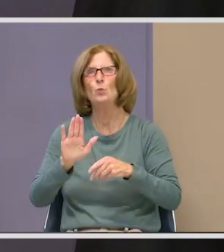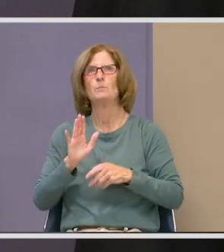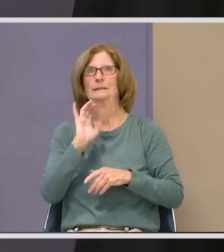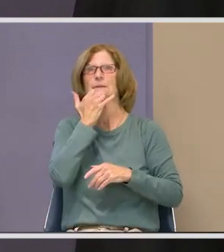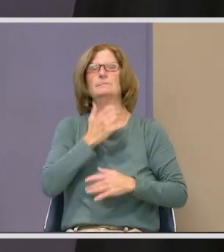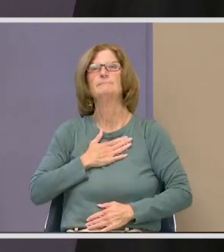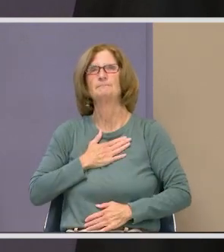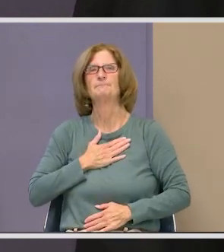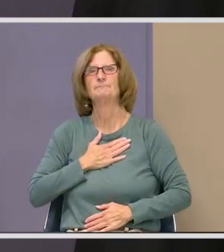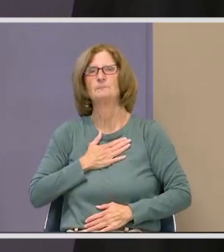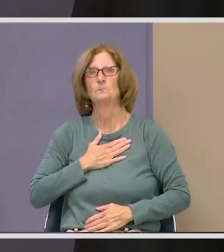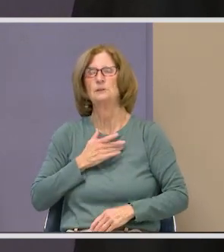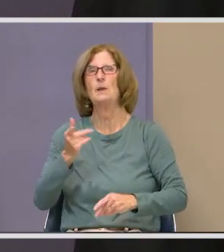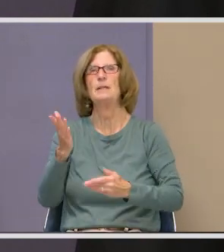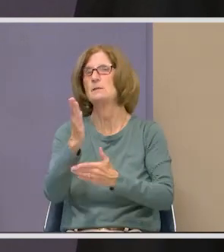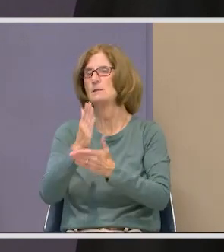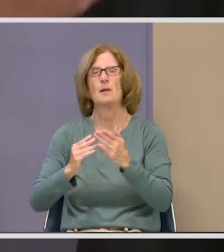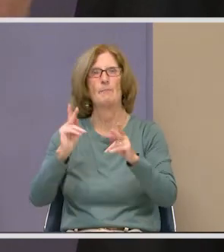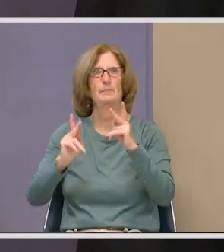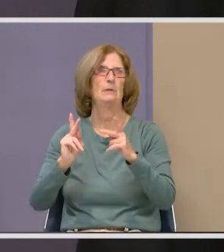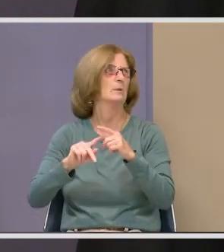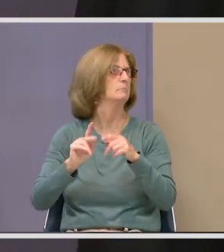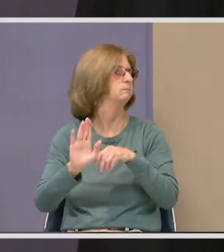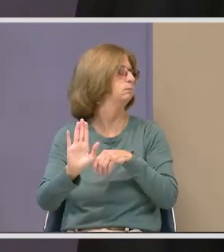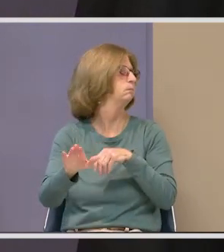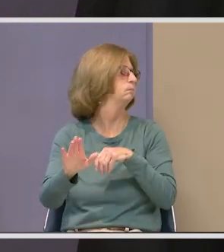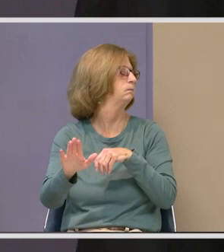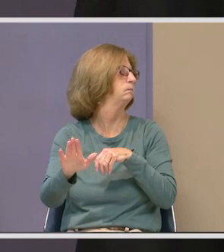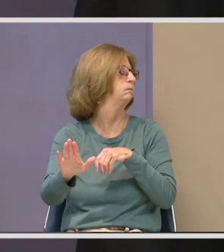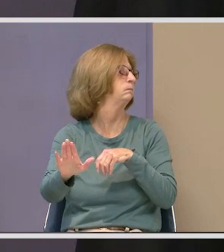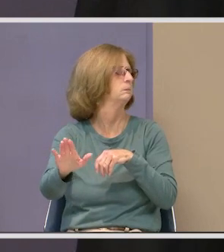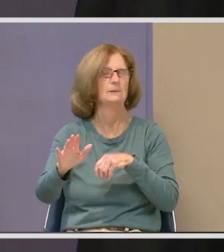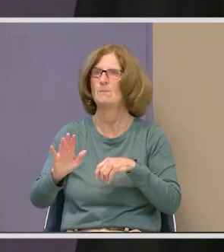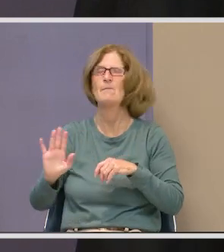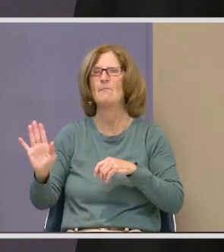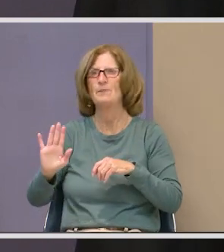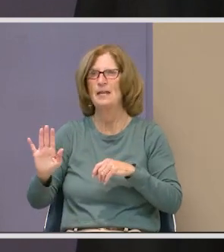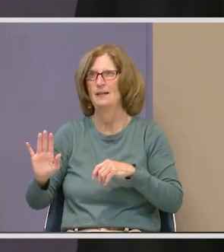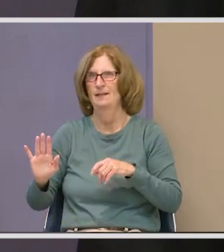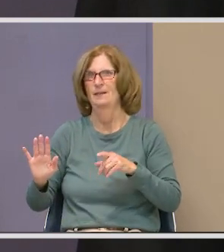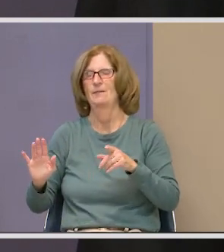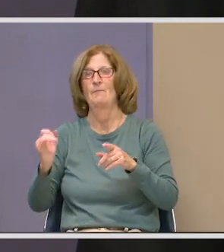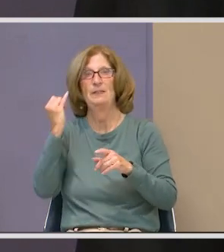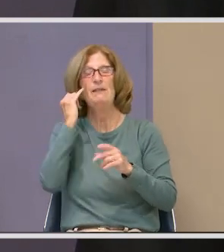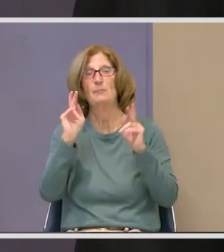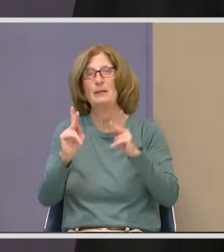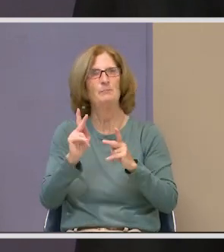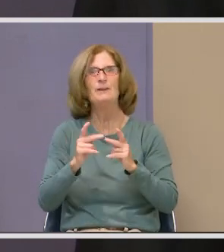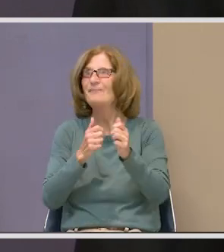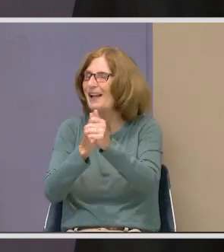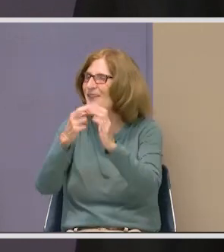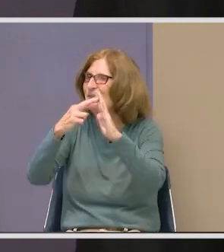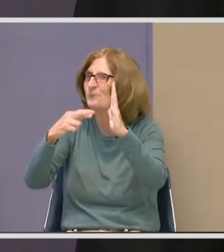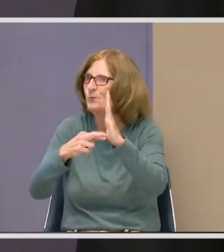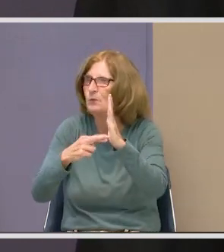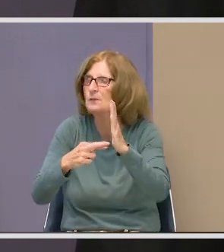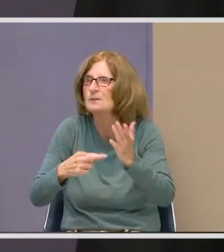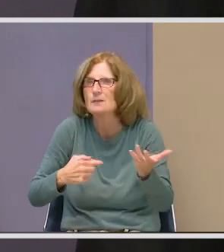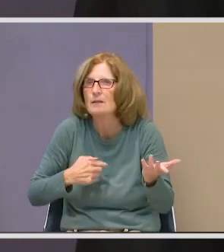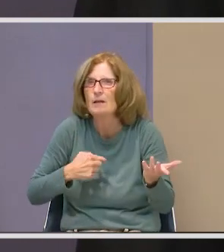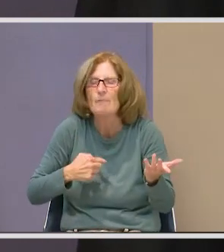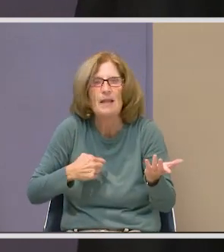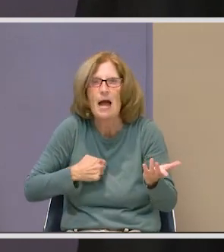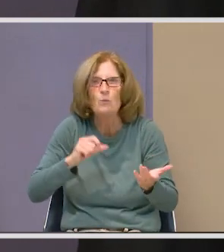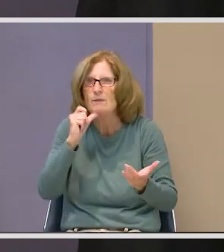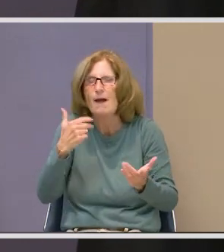people disobeying control devices, I can't. It's the biggest problem I have. I'd be out of a job if people follow those. And so your